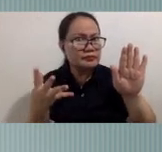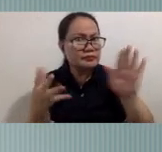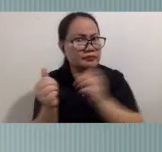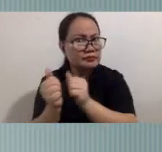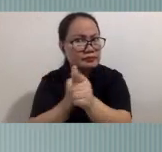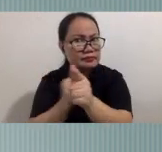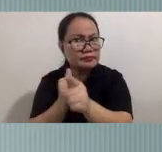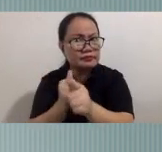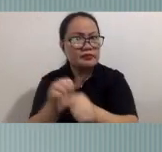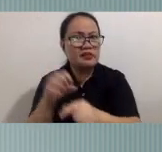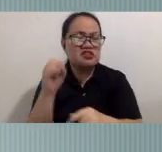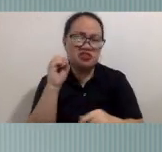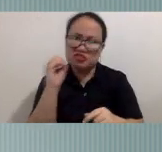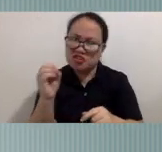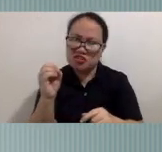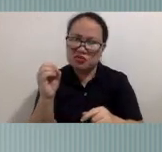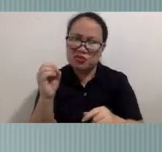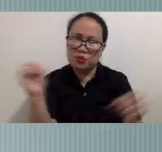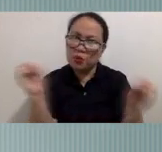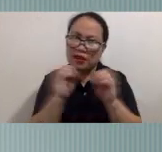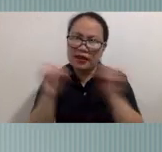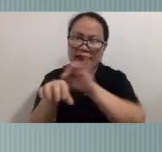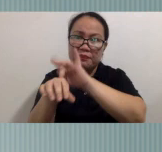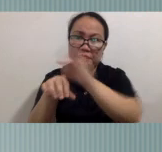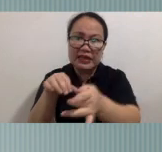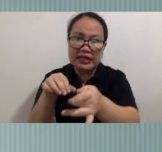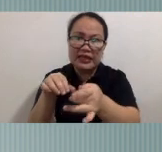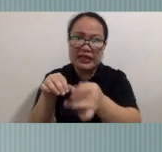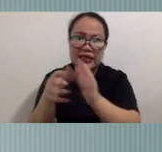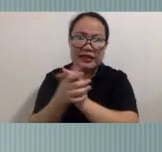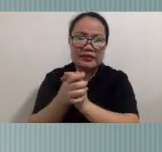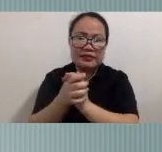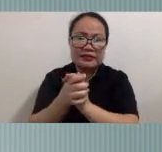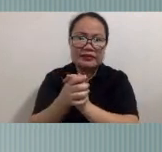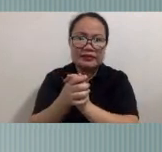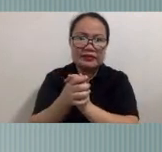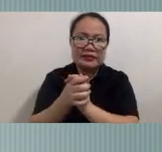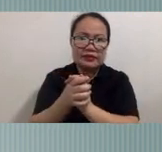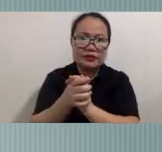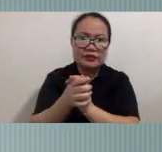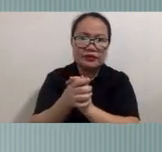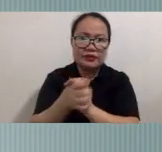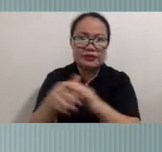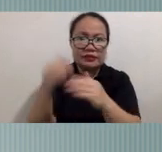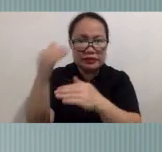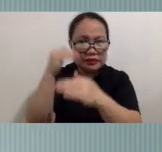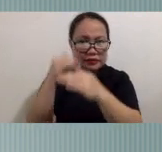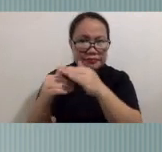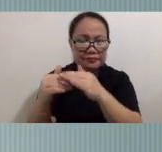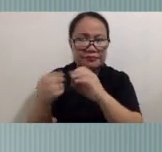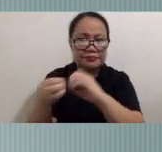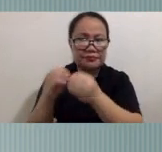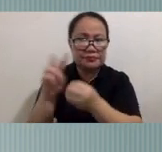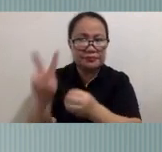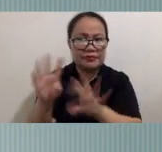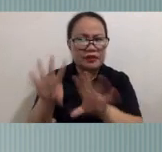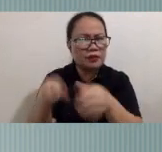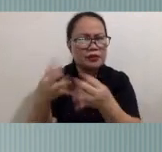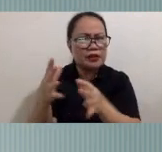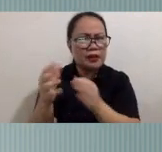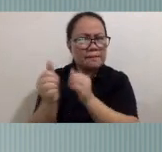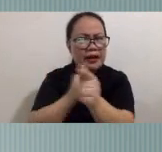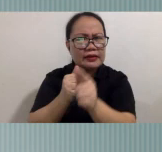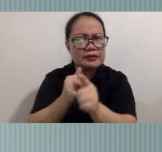only, so ibig sabihin walang science. So, tatakpan natin si science. Ilan daw ang pumasa sa math? So, that is